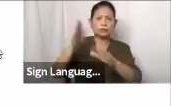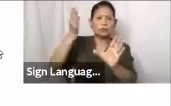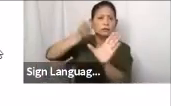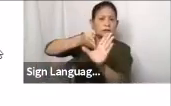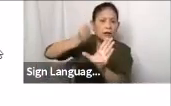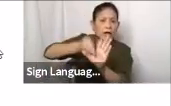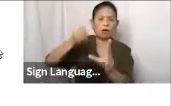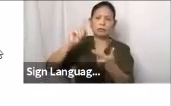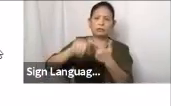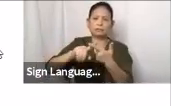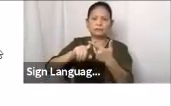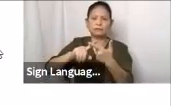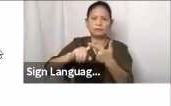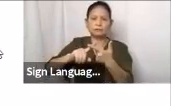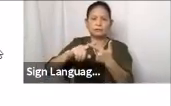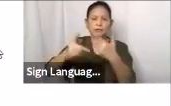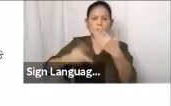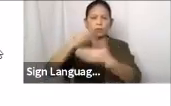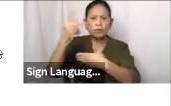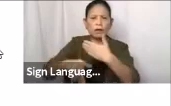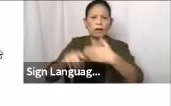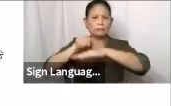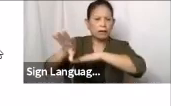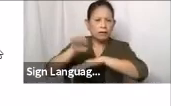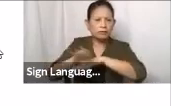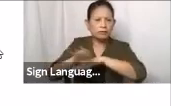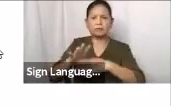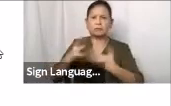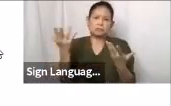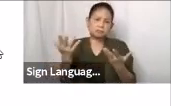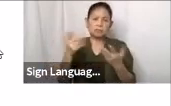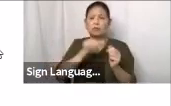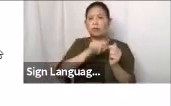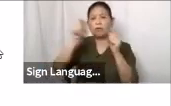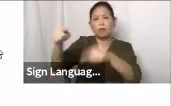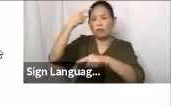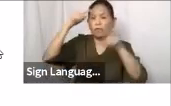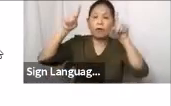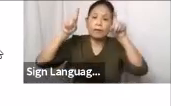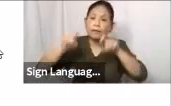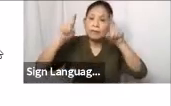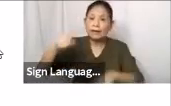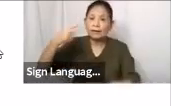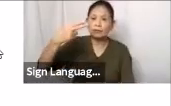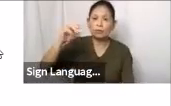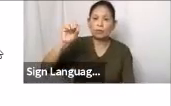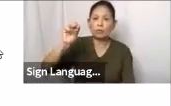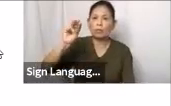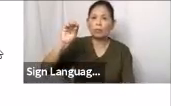psychologist sessions, along with that they have to go to the hormonal tests, as well as they have to do